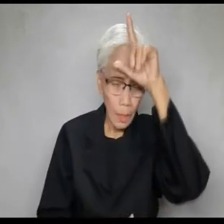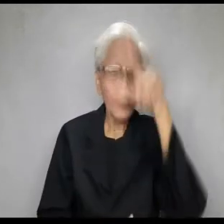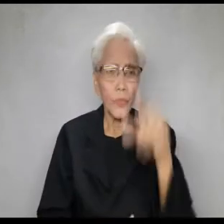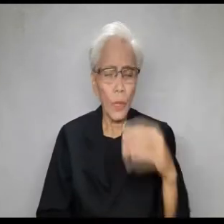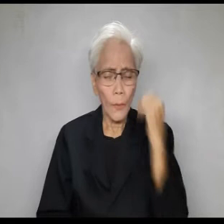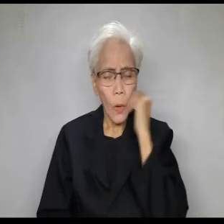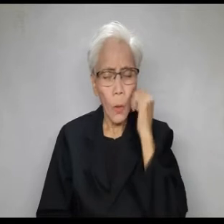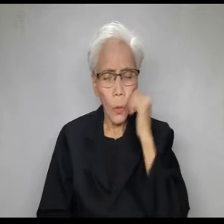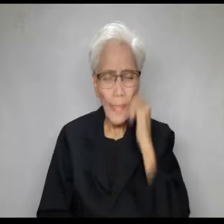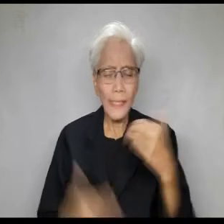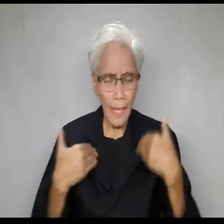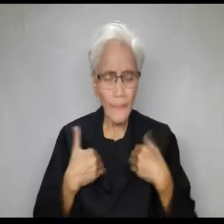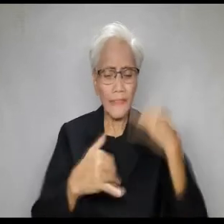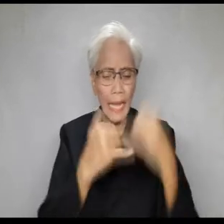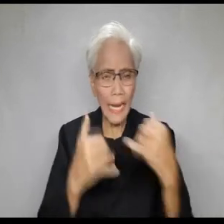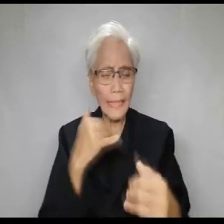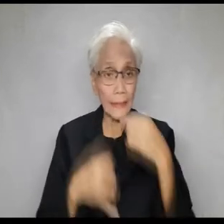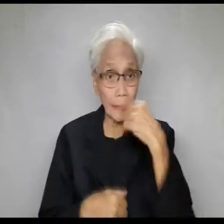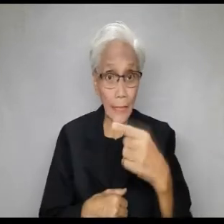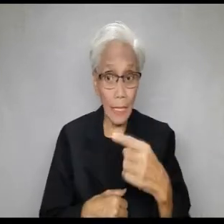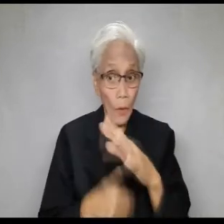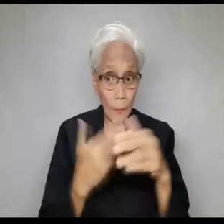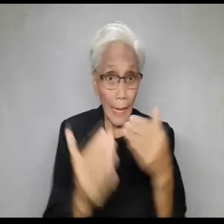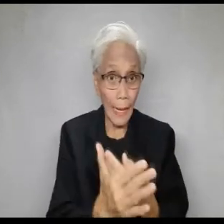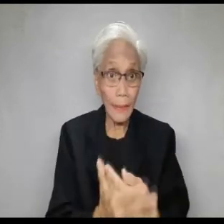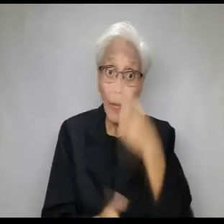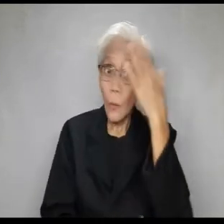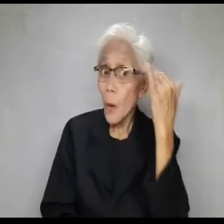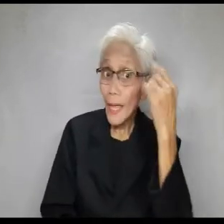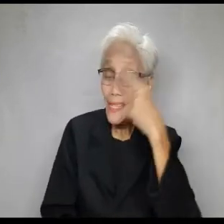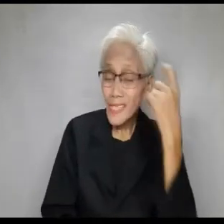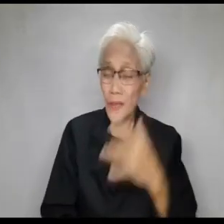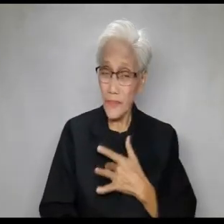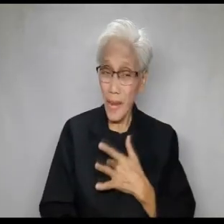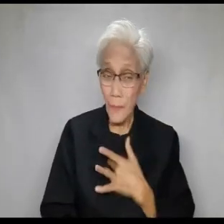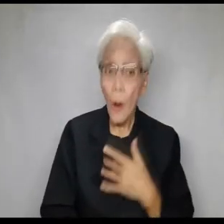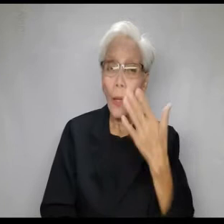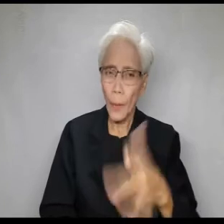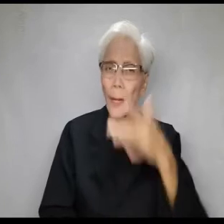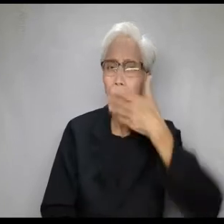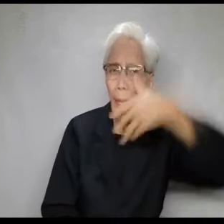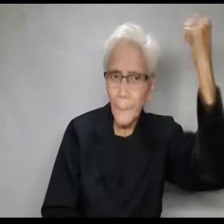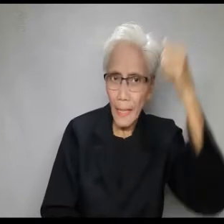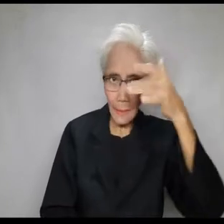Siya yung always having the last say on everything. Kasi feeling magaling